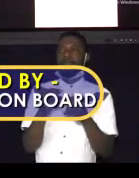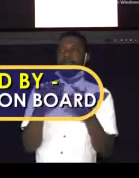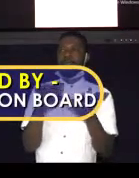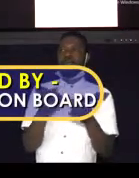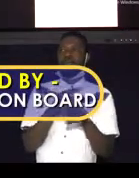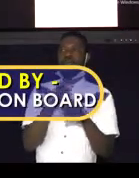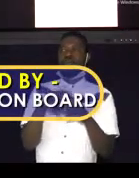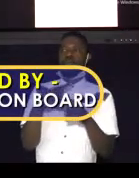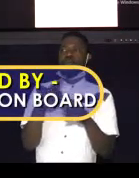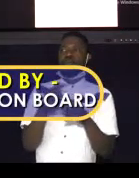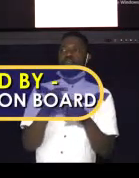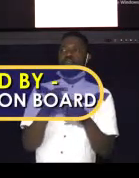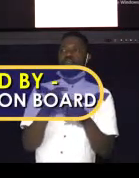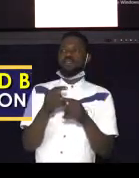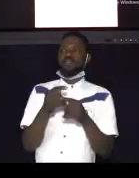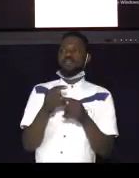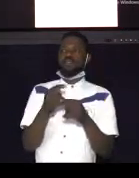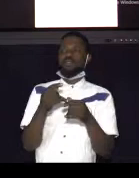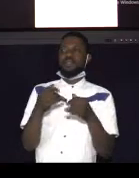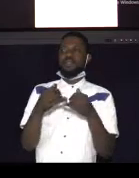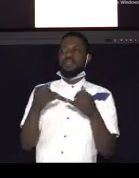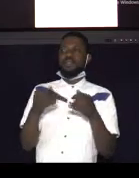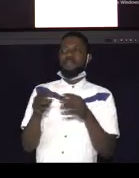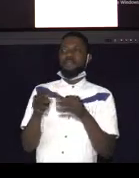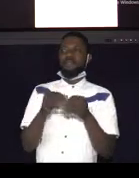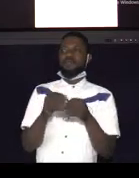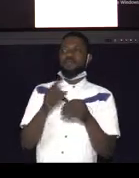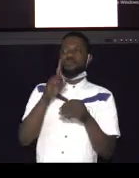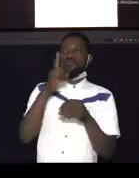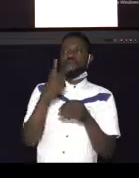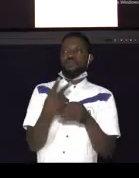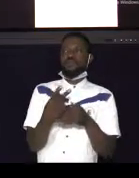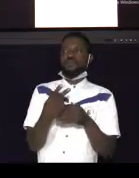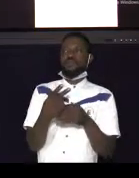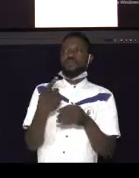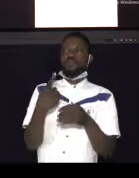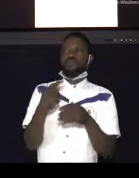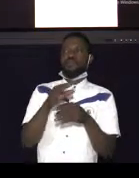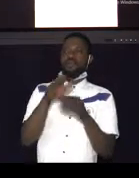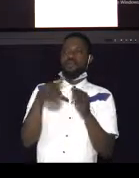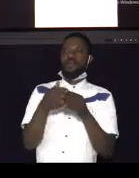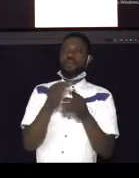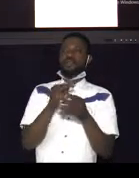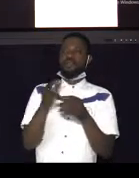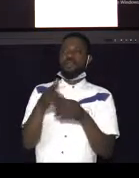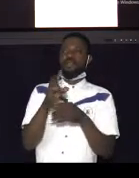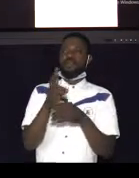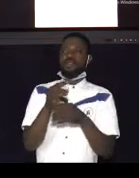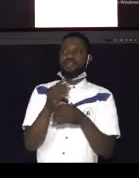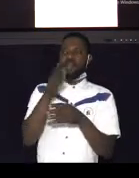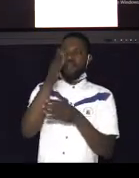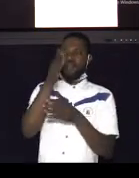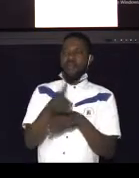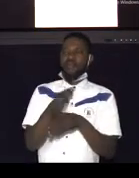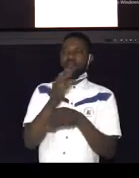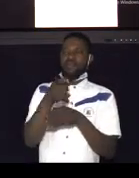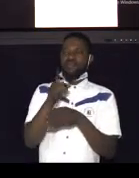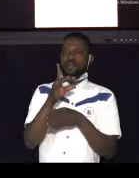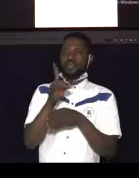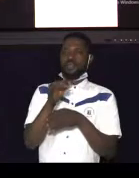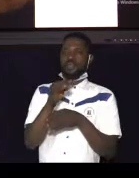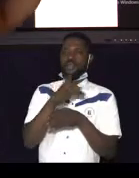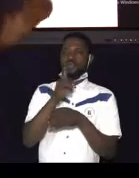Now when the line moves 1/4 of the distance, okay, so the whole distance is 360, half of it is 180,